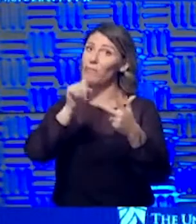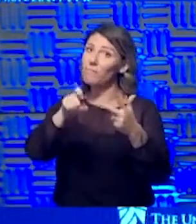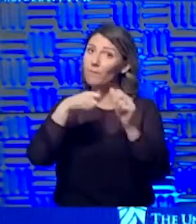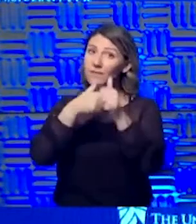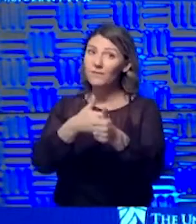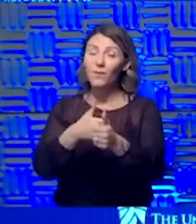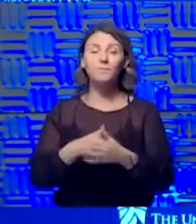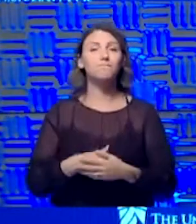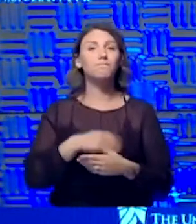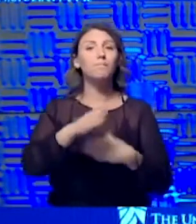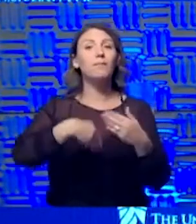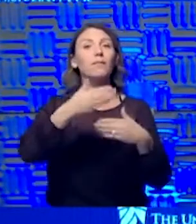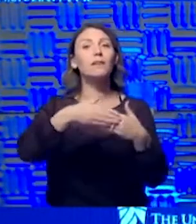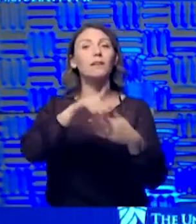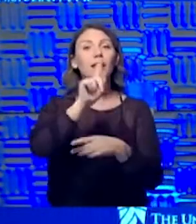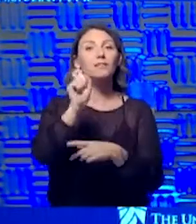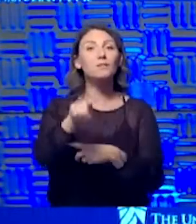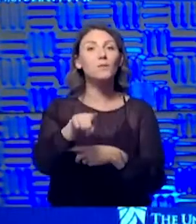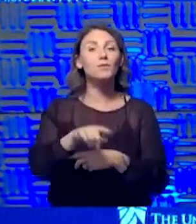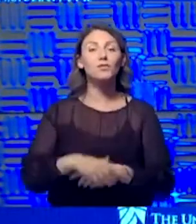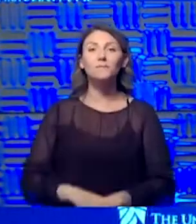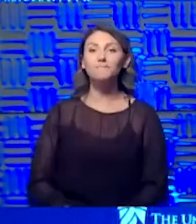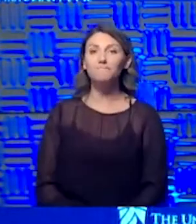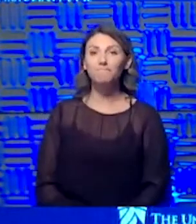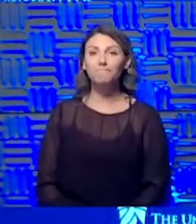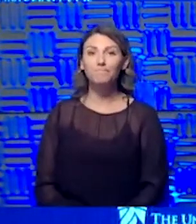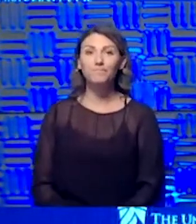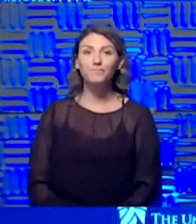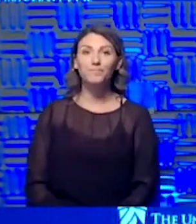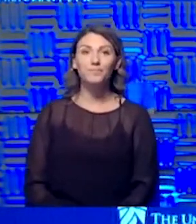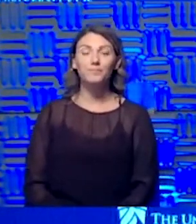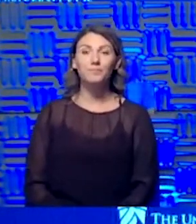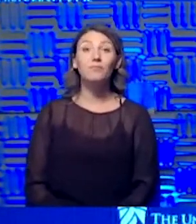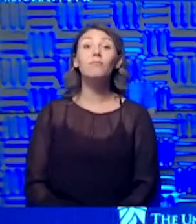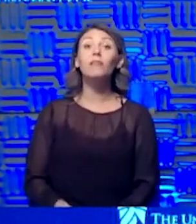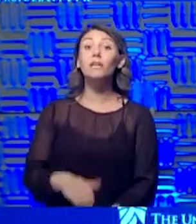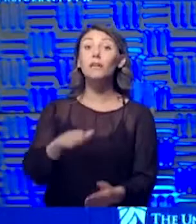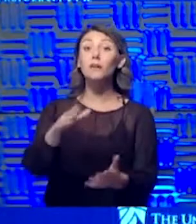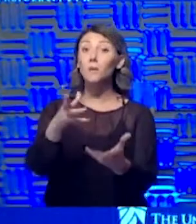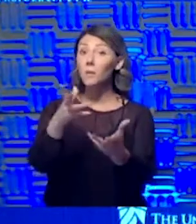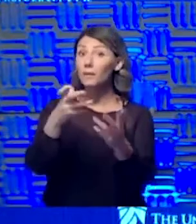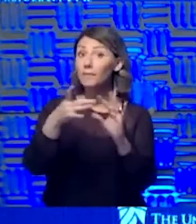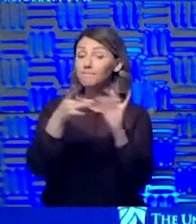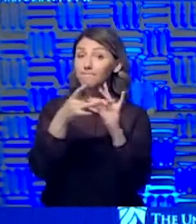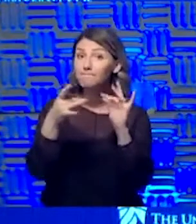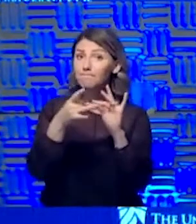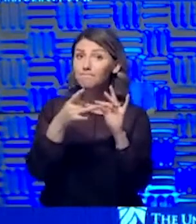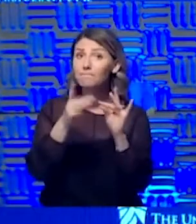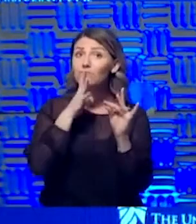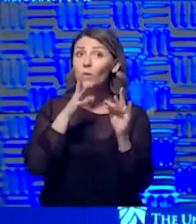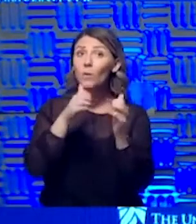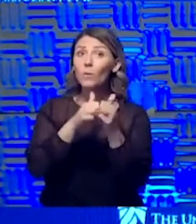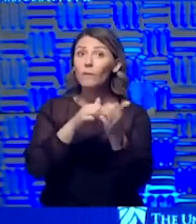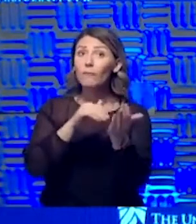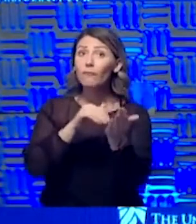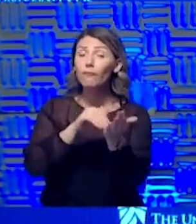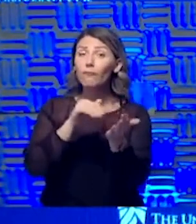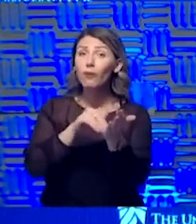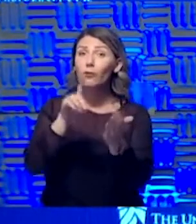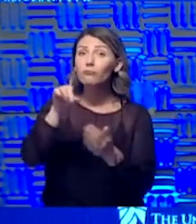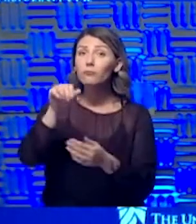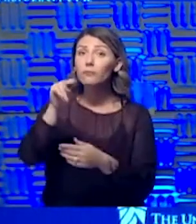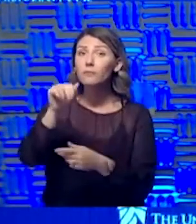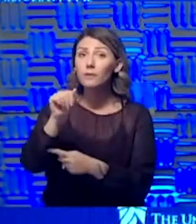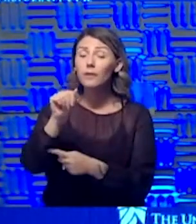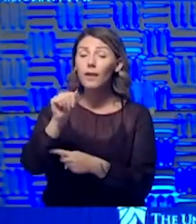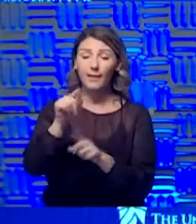Next question. One for Dr. Hawkinson, if I could. Given the statistics we've seen out of the Johnson